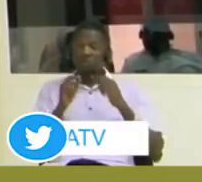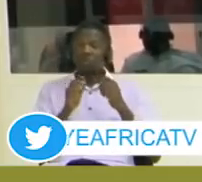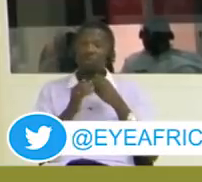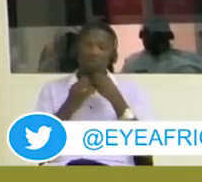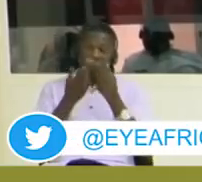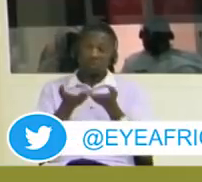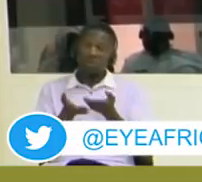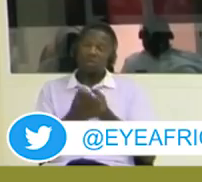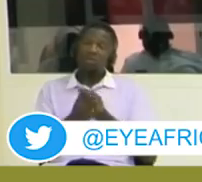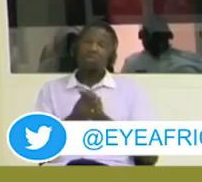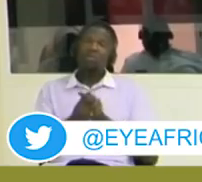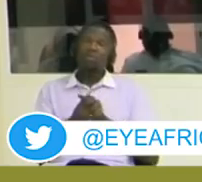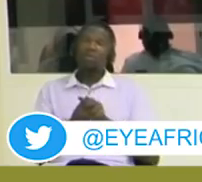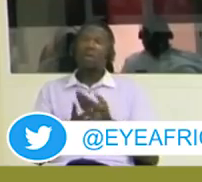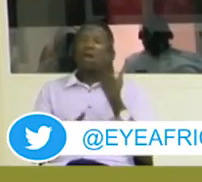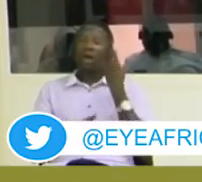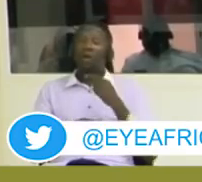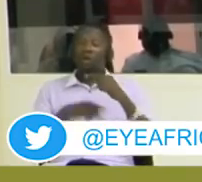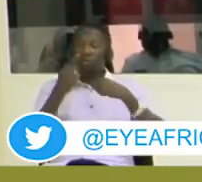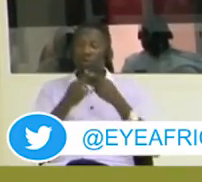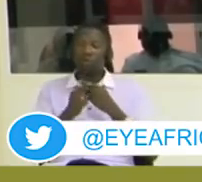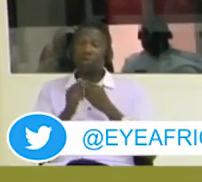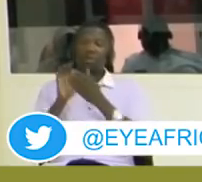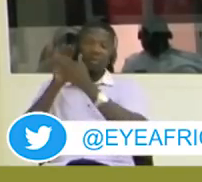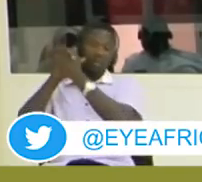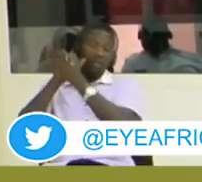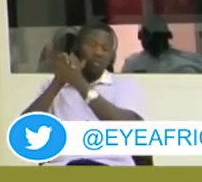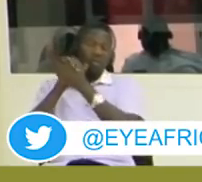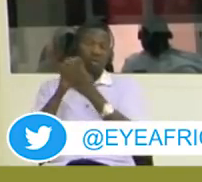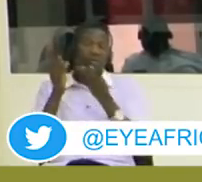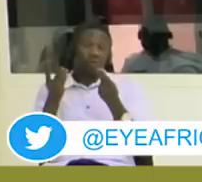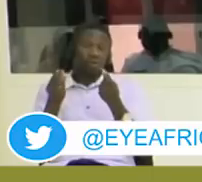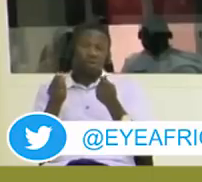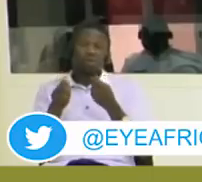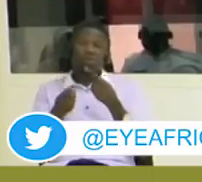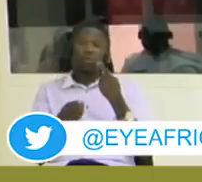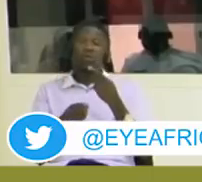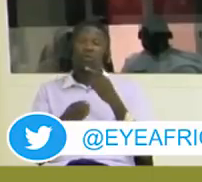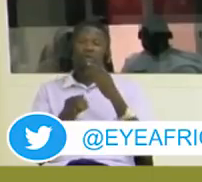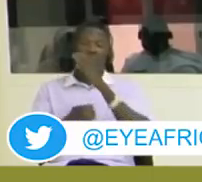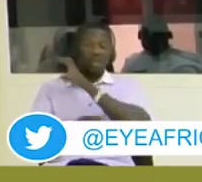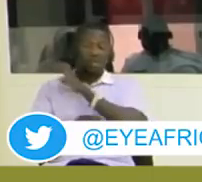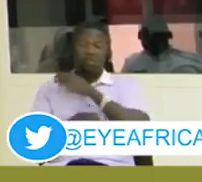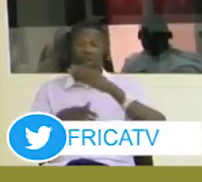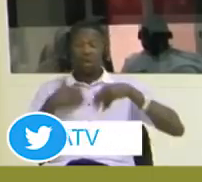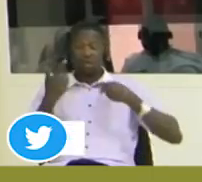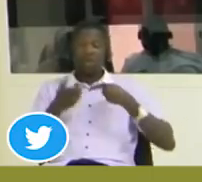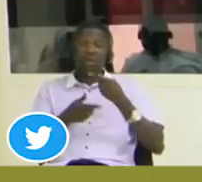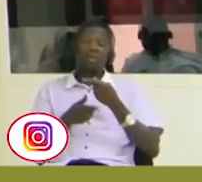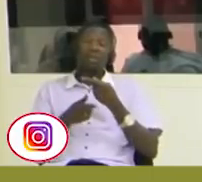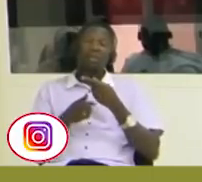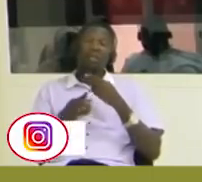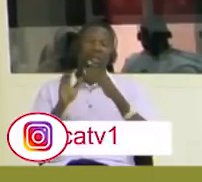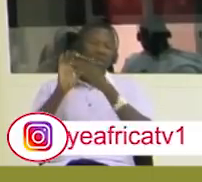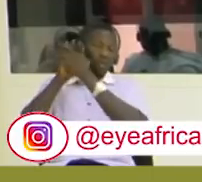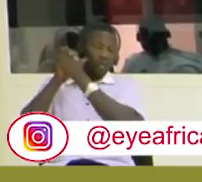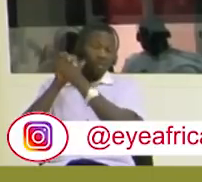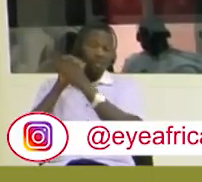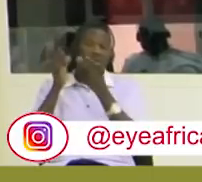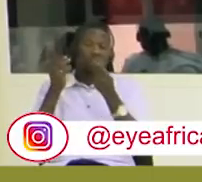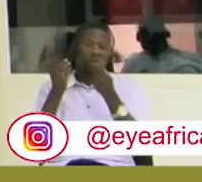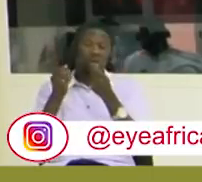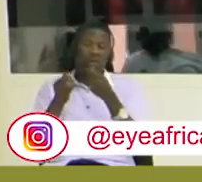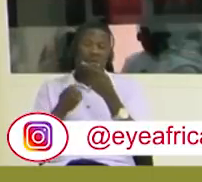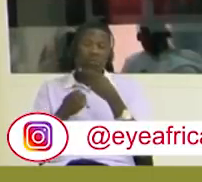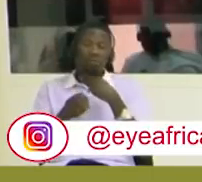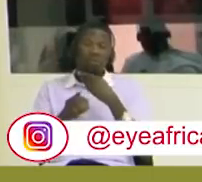money? Was the council happy that the Libya money was disclosed? That money that was going to go